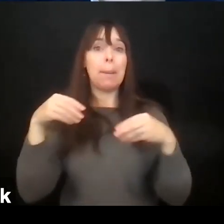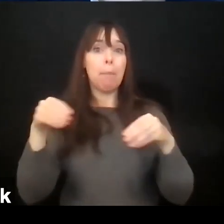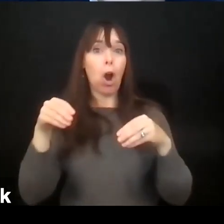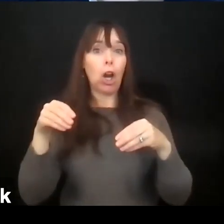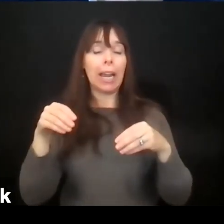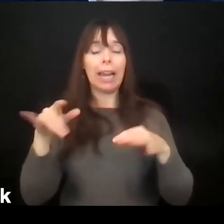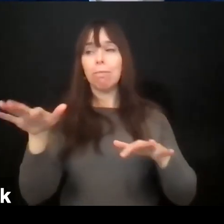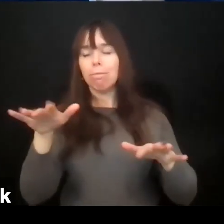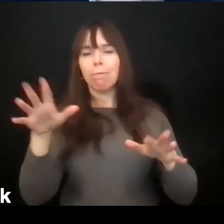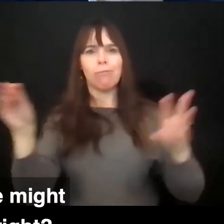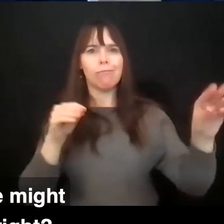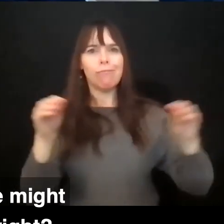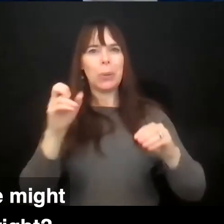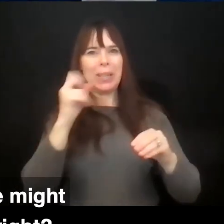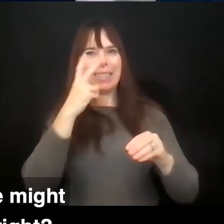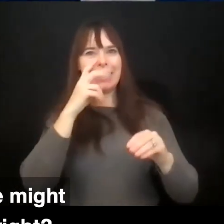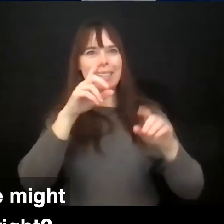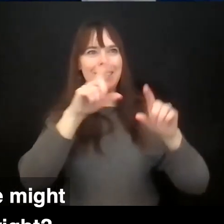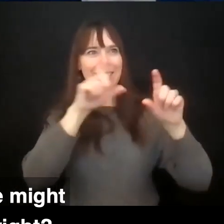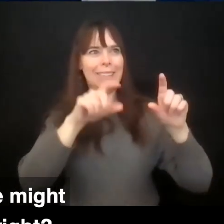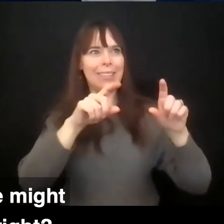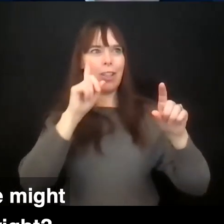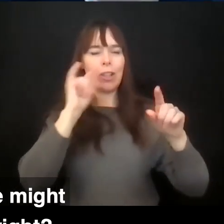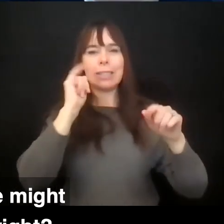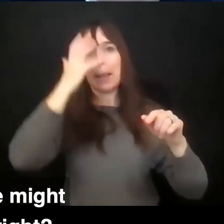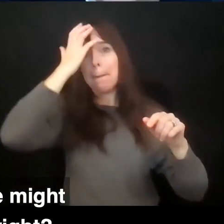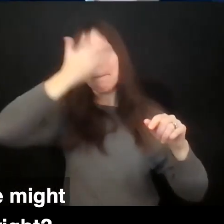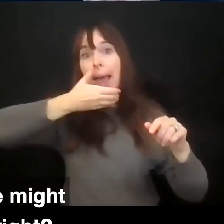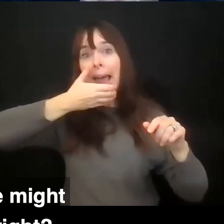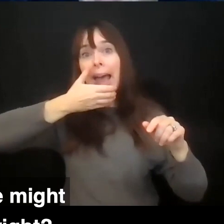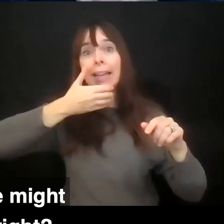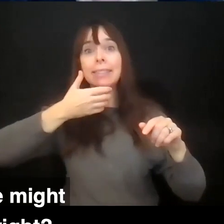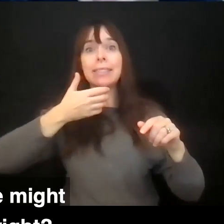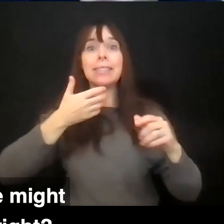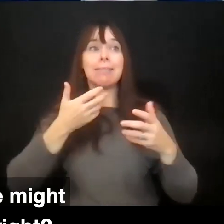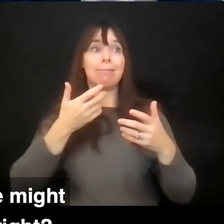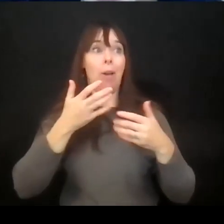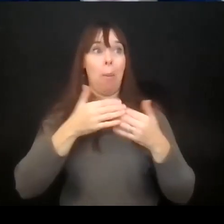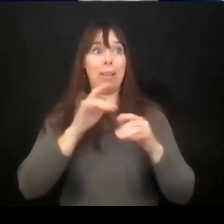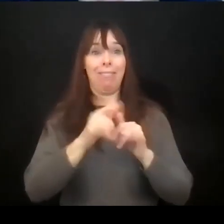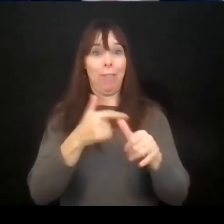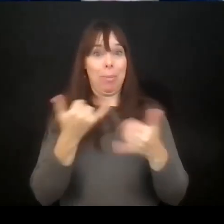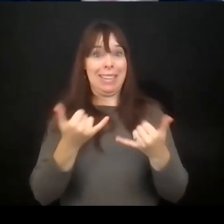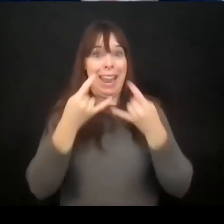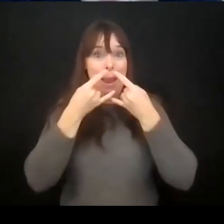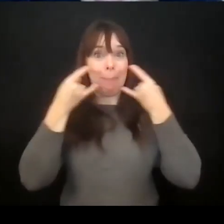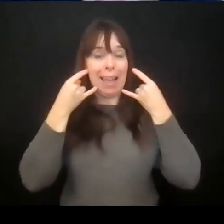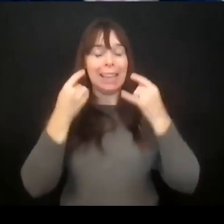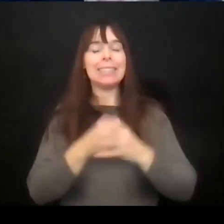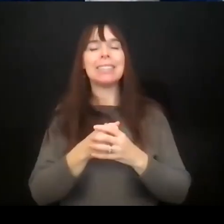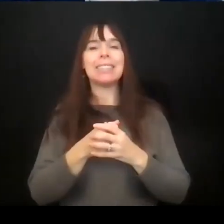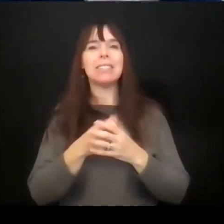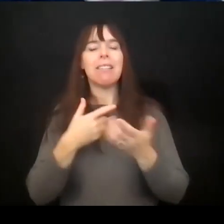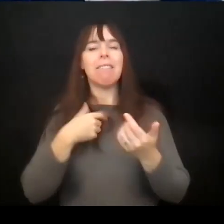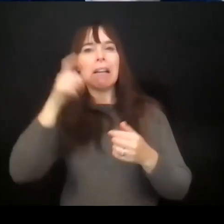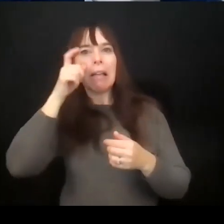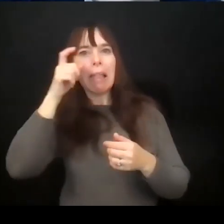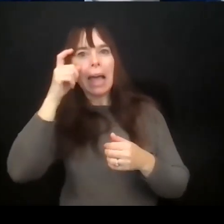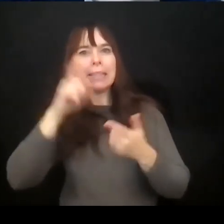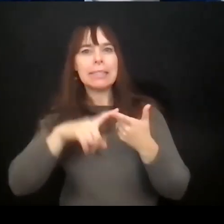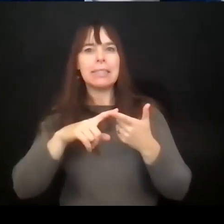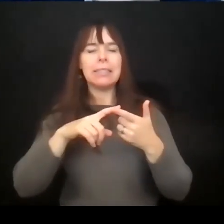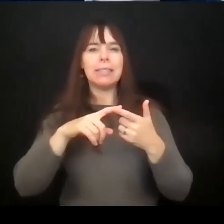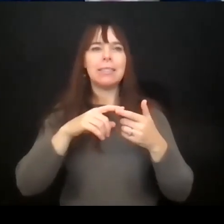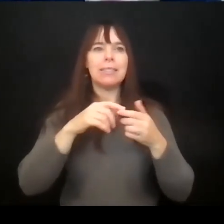look at some of these, that looks like a mask we might be wearing nowadays, right? Glasses,